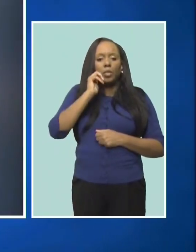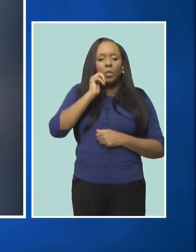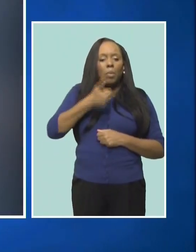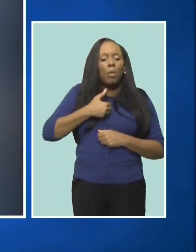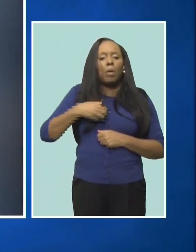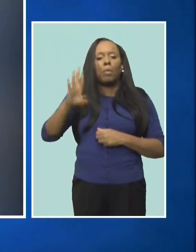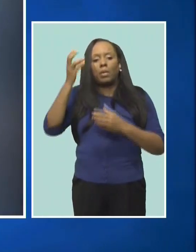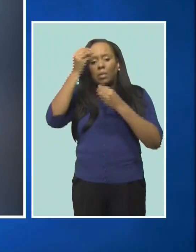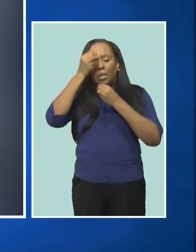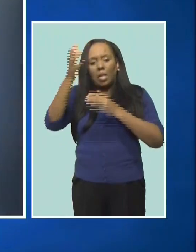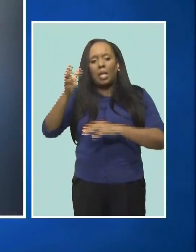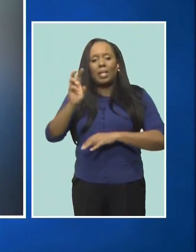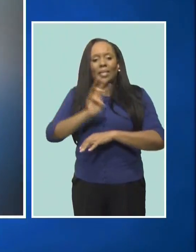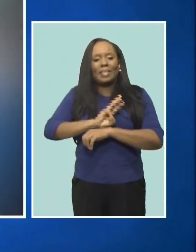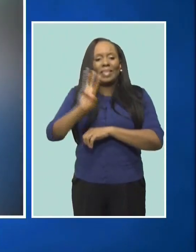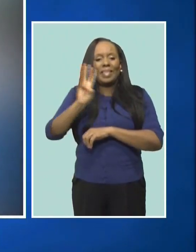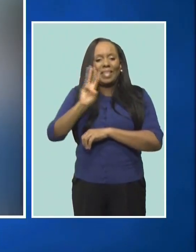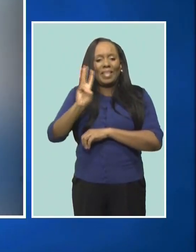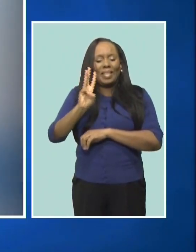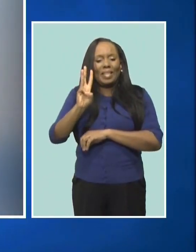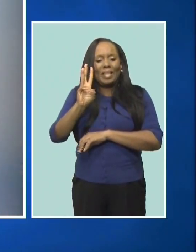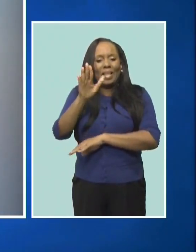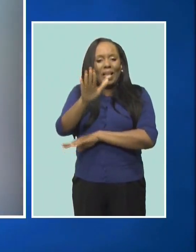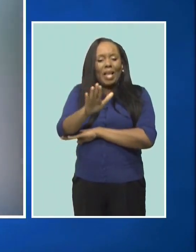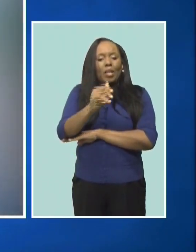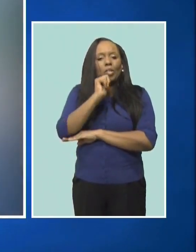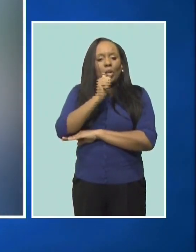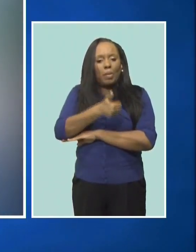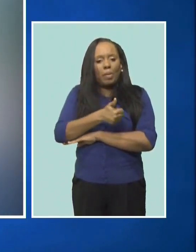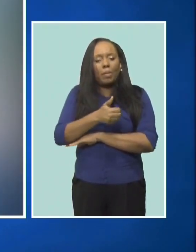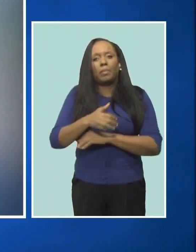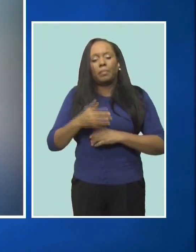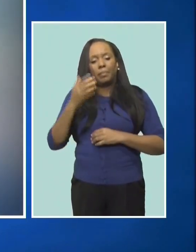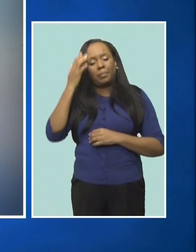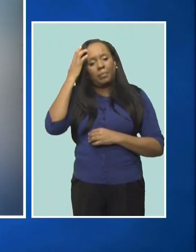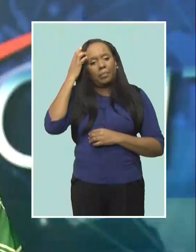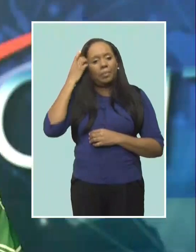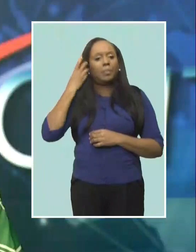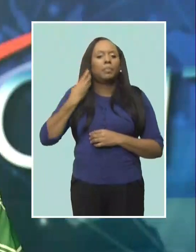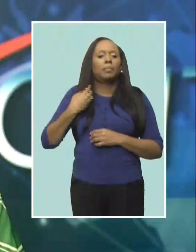6 p.m. tomorrow or sooner if conditions warrant.